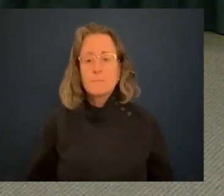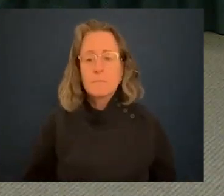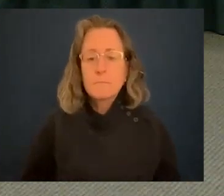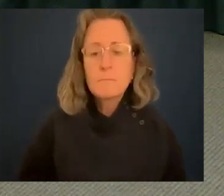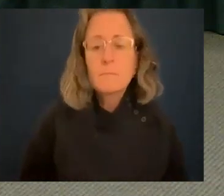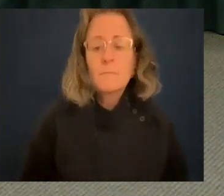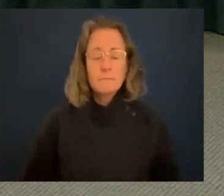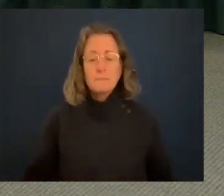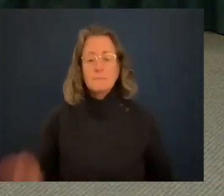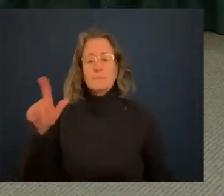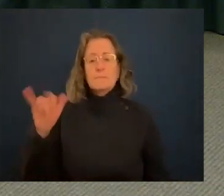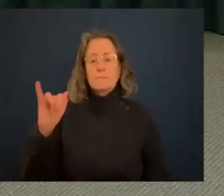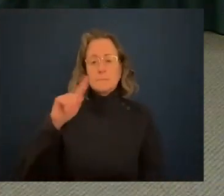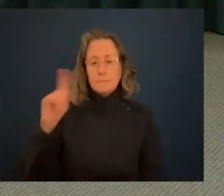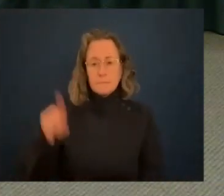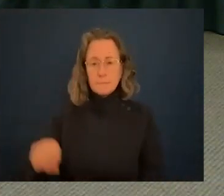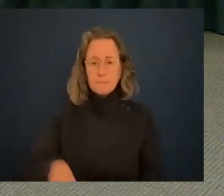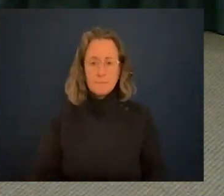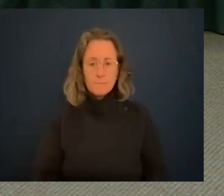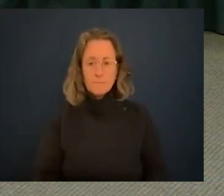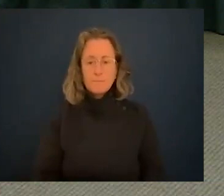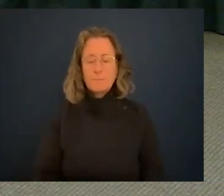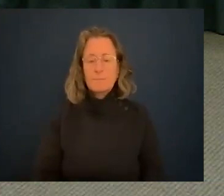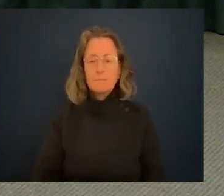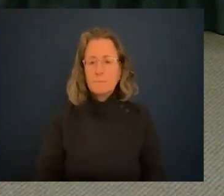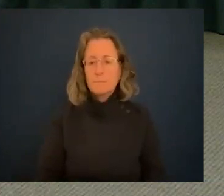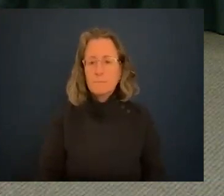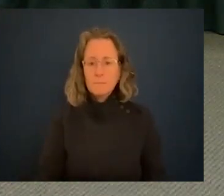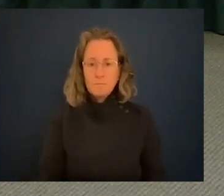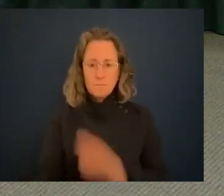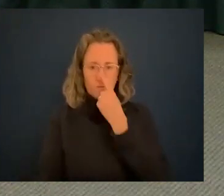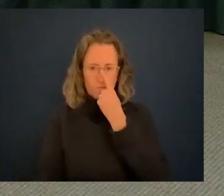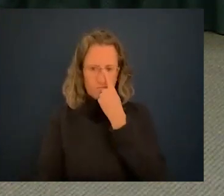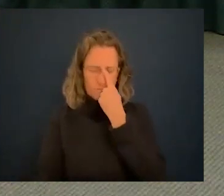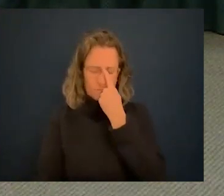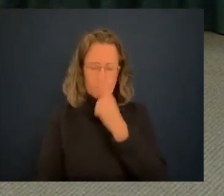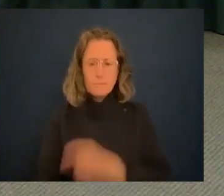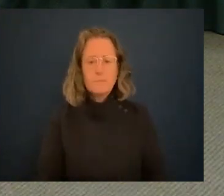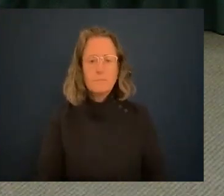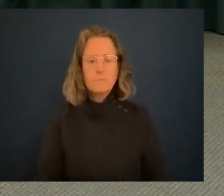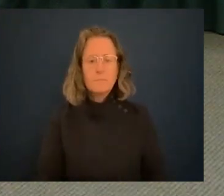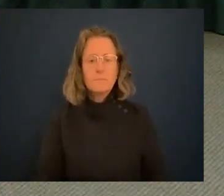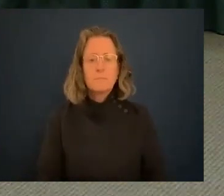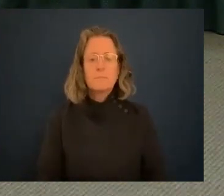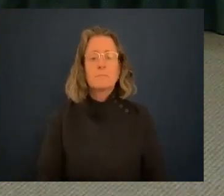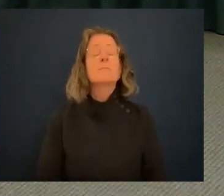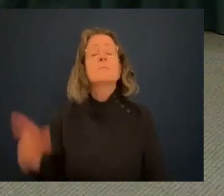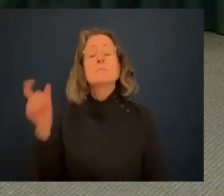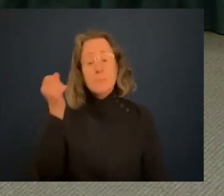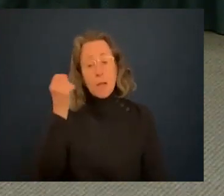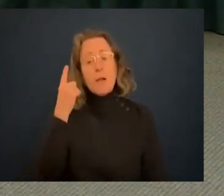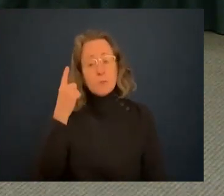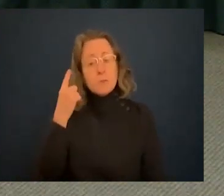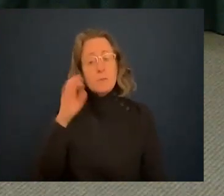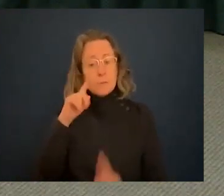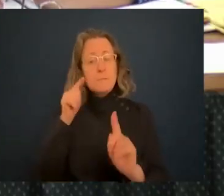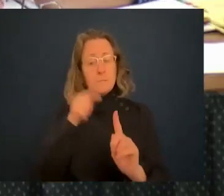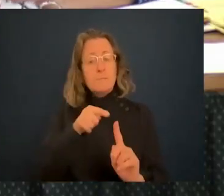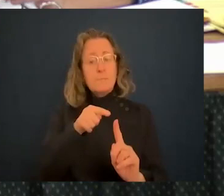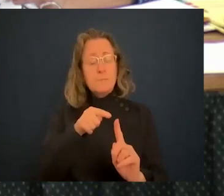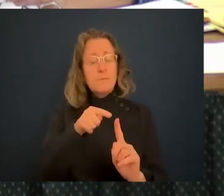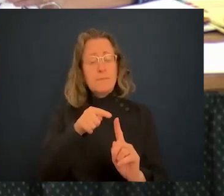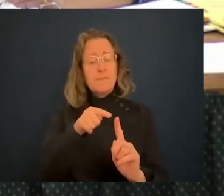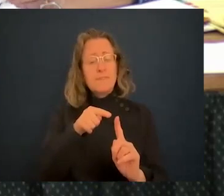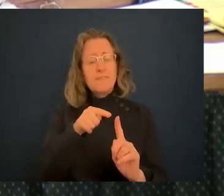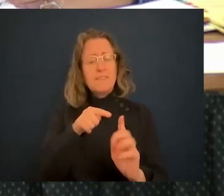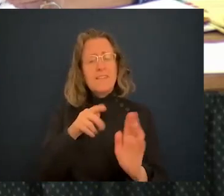uh Liz um I understand what we're looking for here but I don't think it's been brought